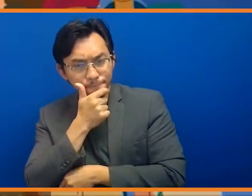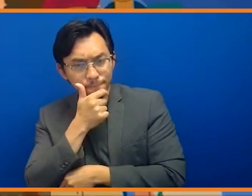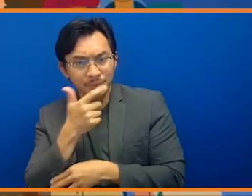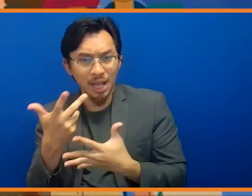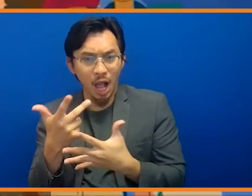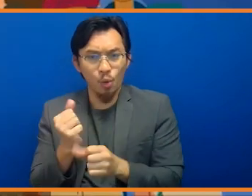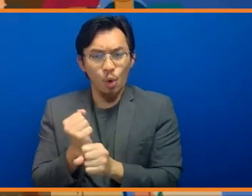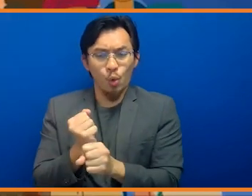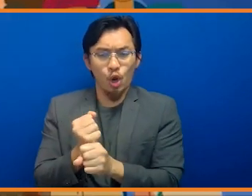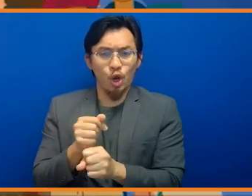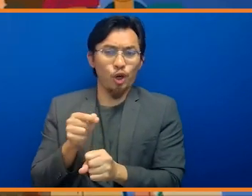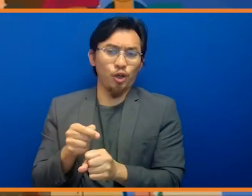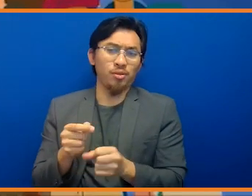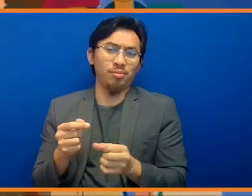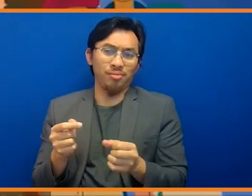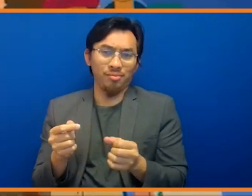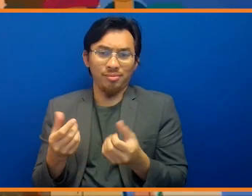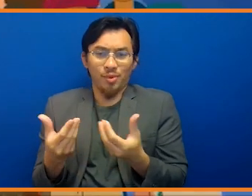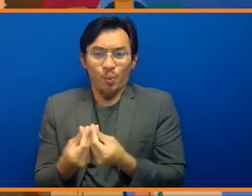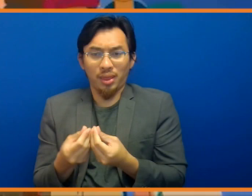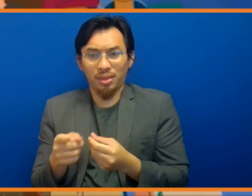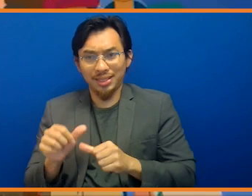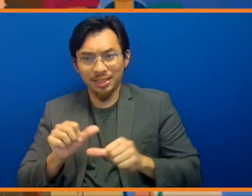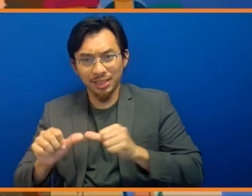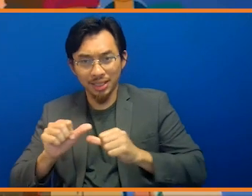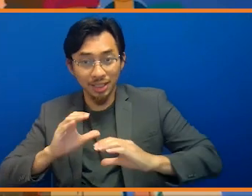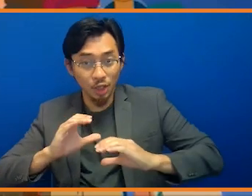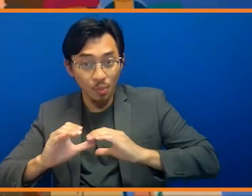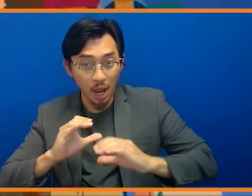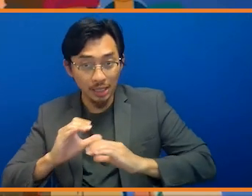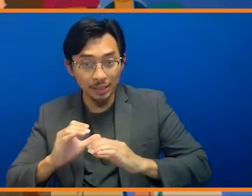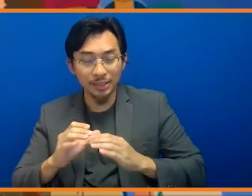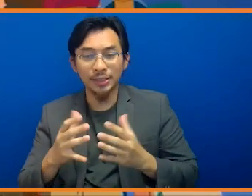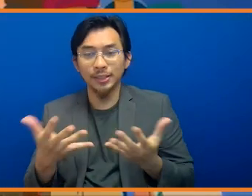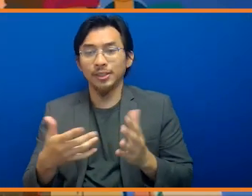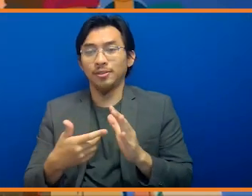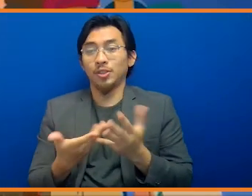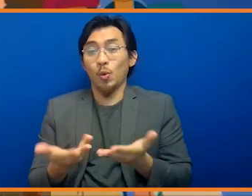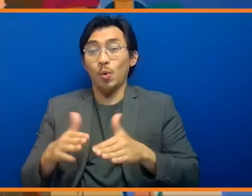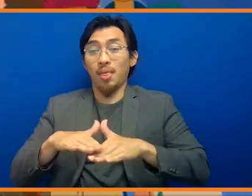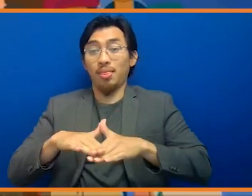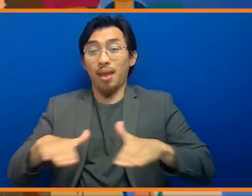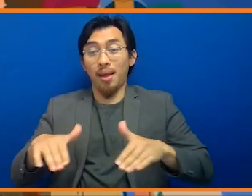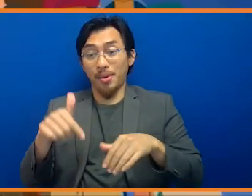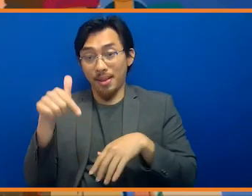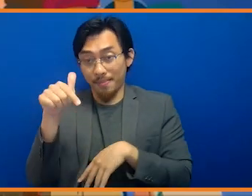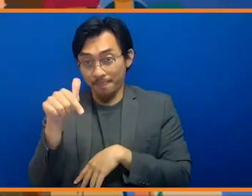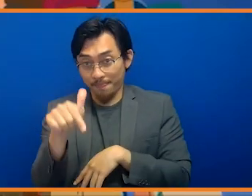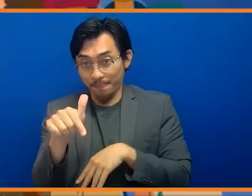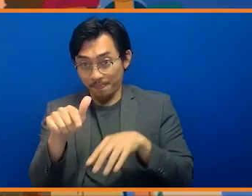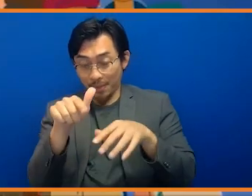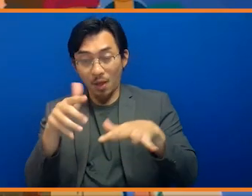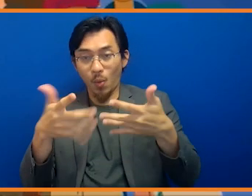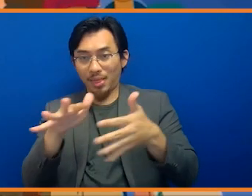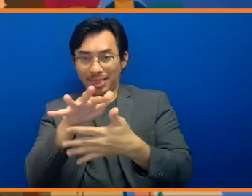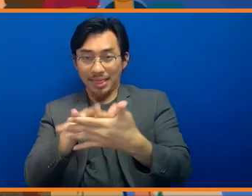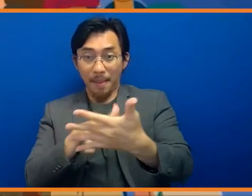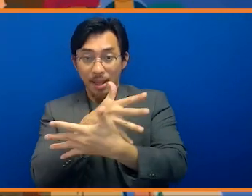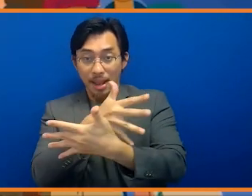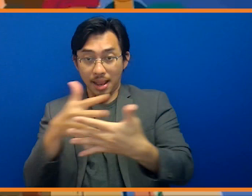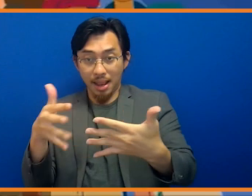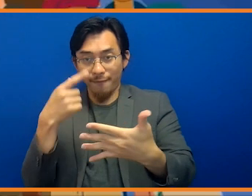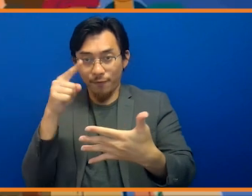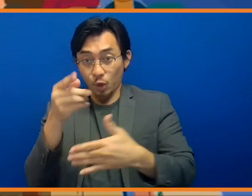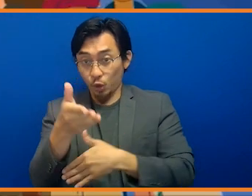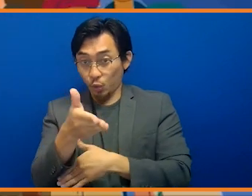that work on the science communications. So this is a table that I have made for everyone